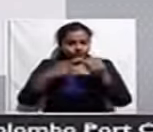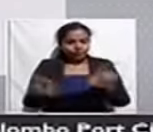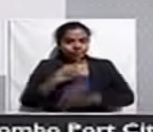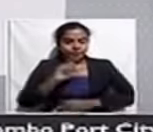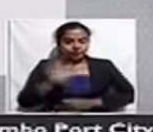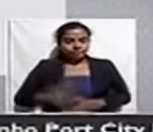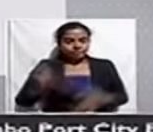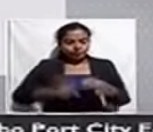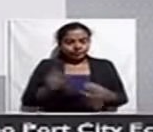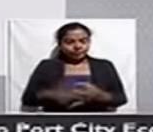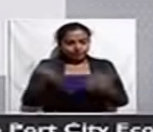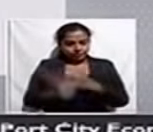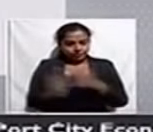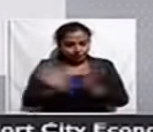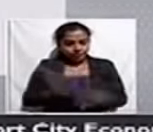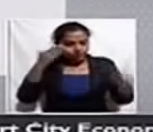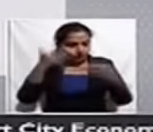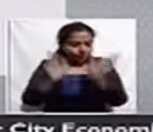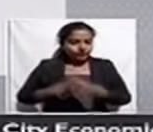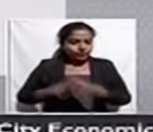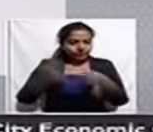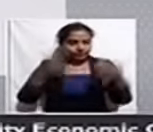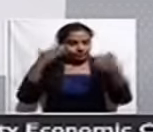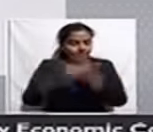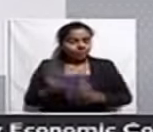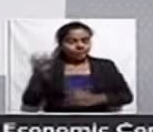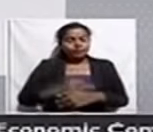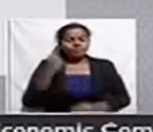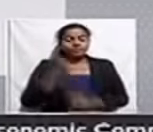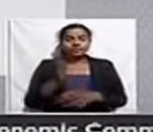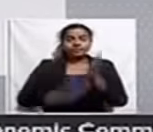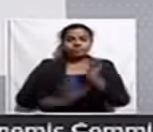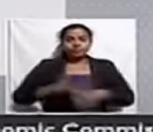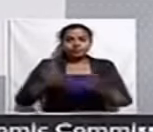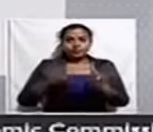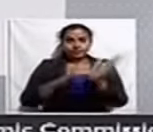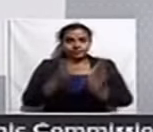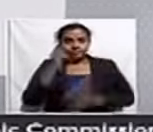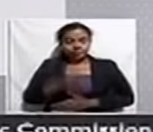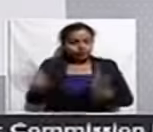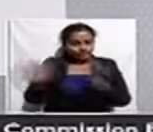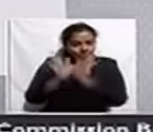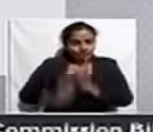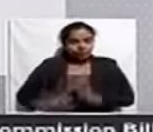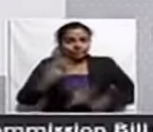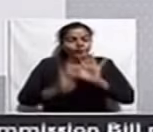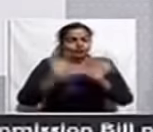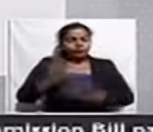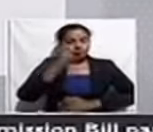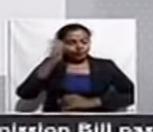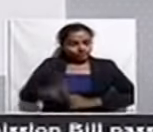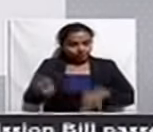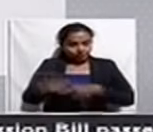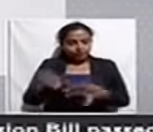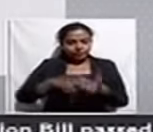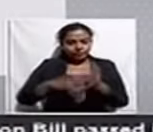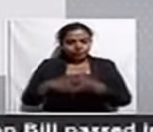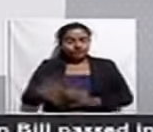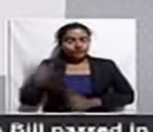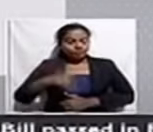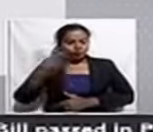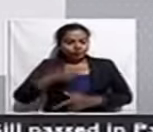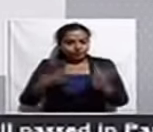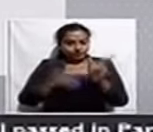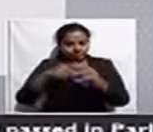regarding the matter from State Minister Ajit Nivad Cabral and the media spokesperson of the CHEC Colombo Private Limited project, Kassapa